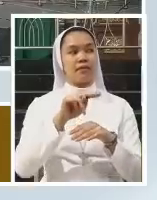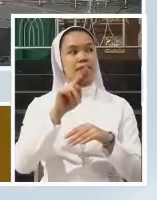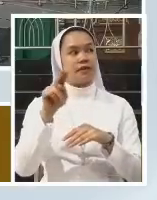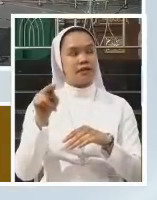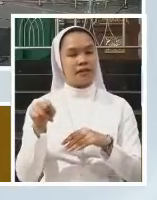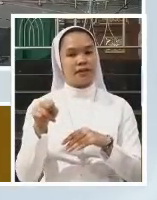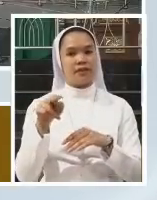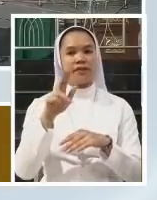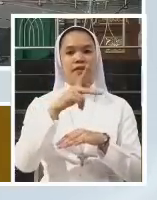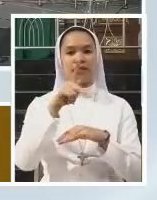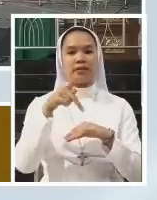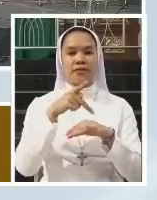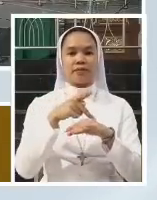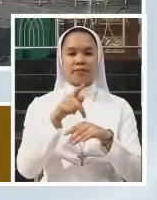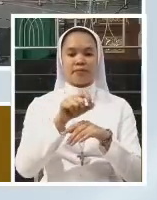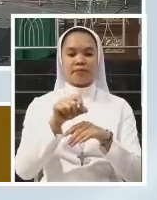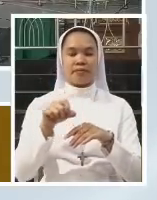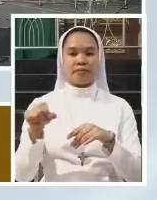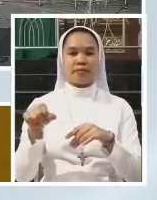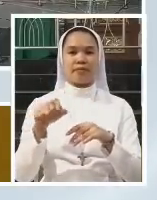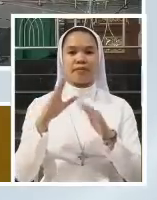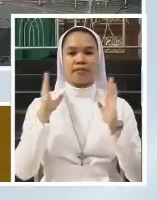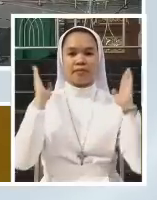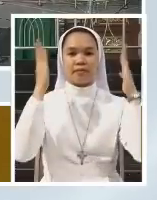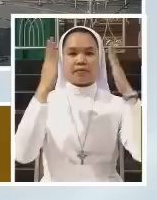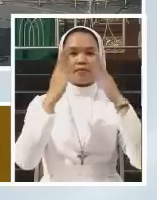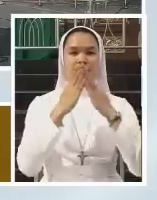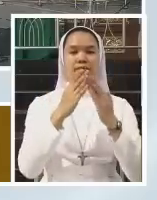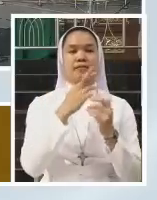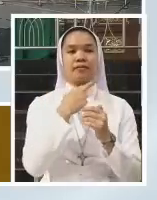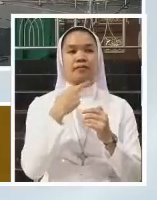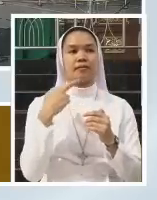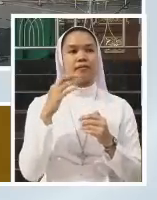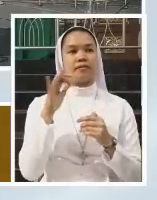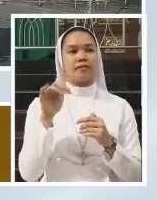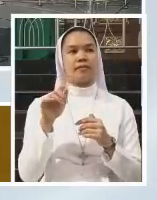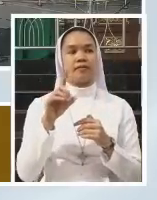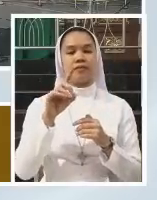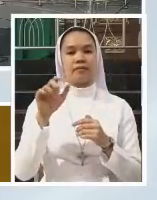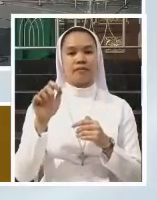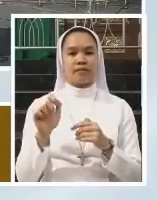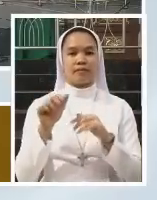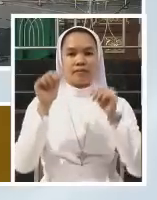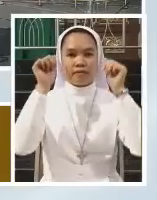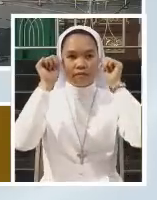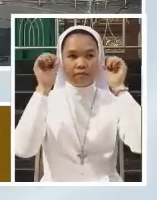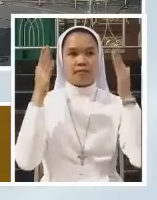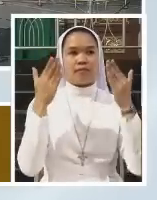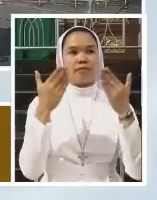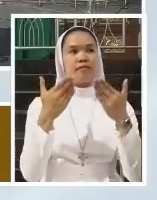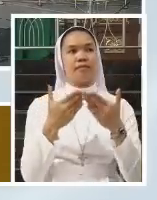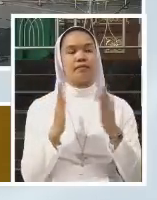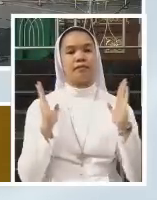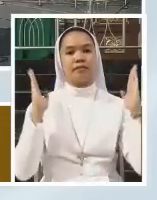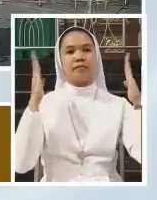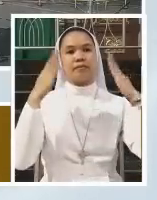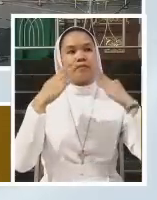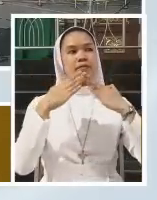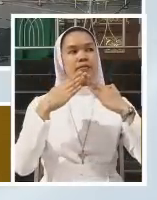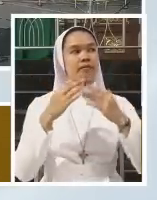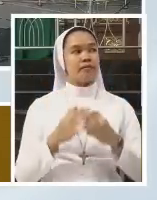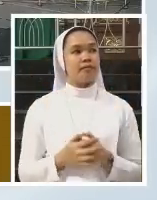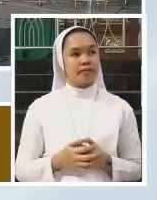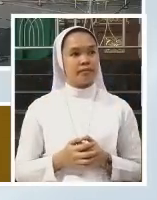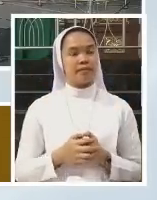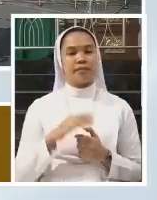of Naga, Philippines. Signed, Rolando J. Tria, Tirona, OCDDD, Archbishop of Caceres.